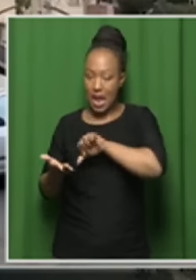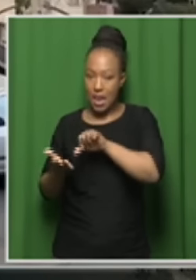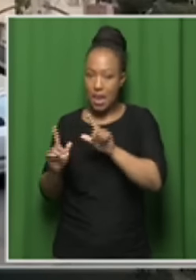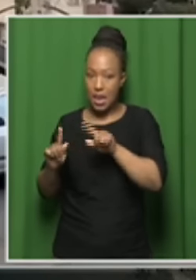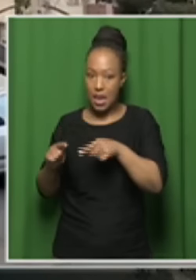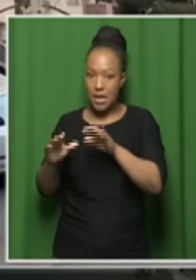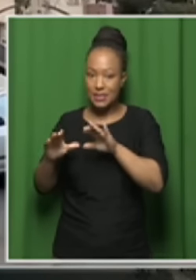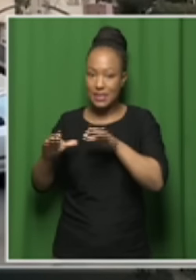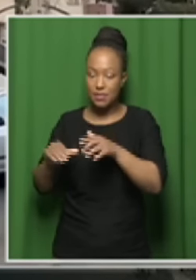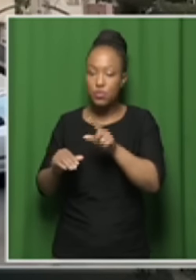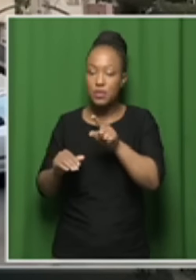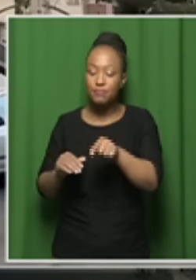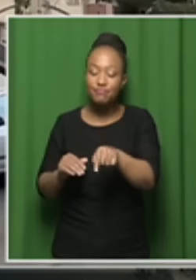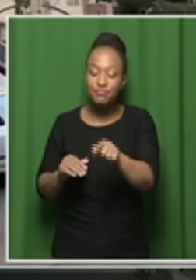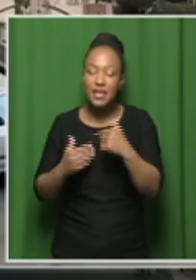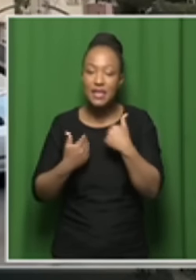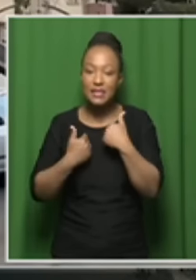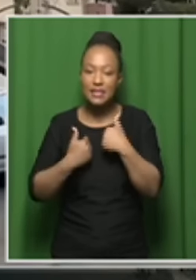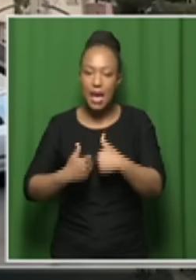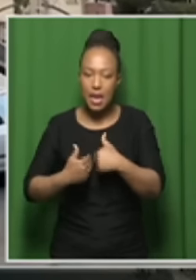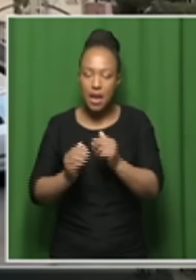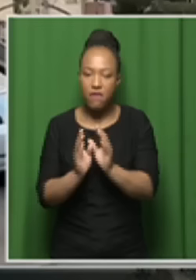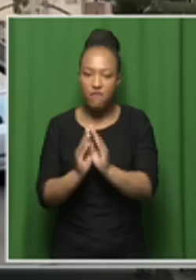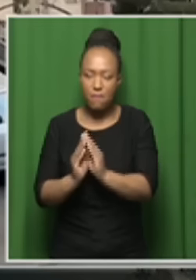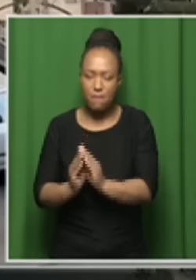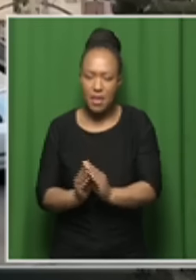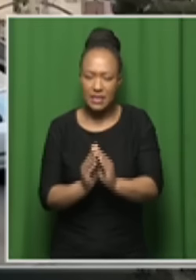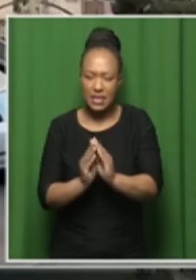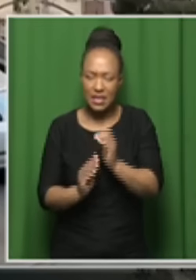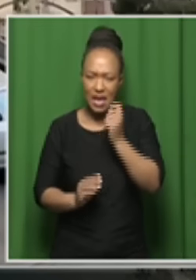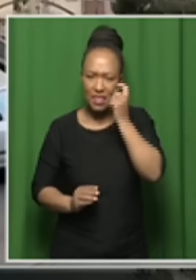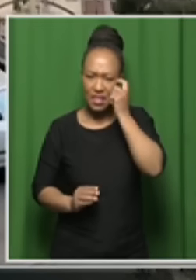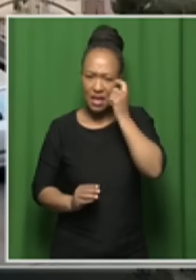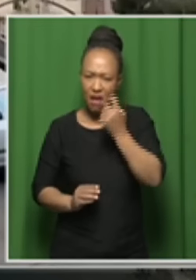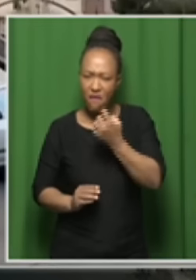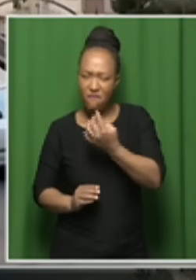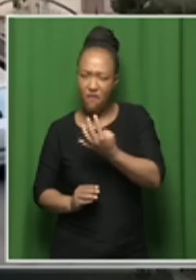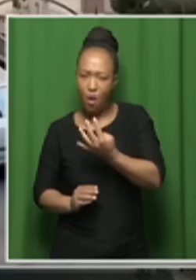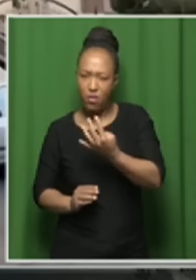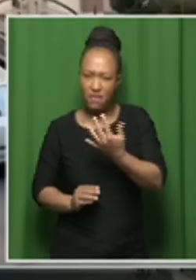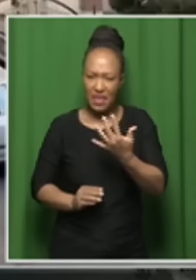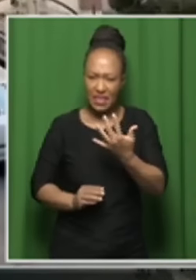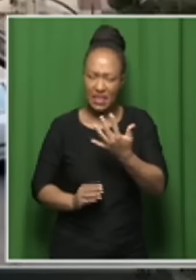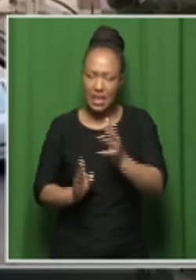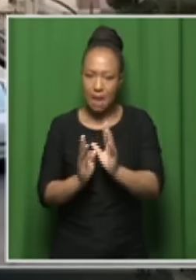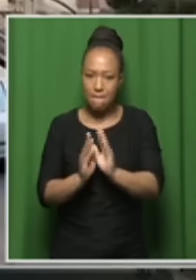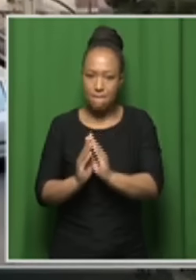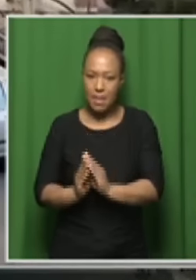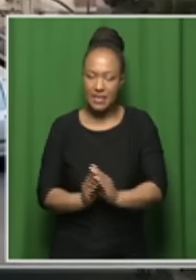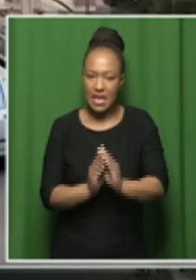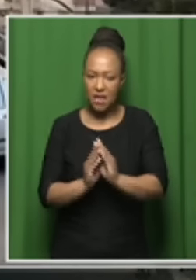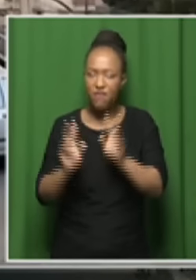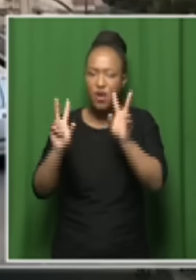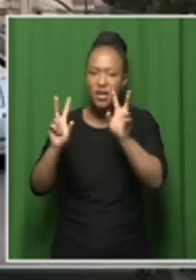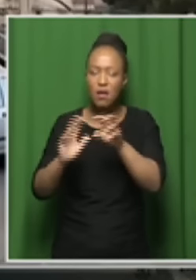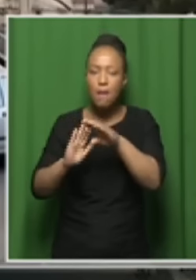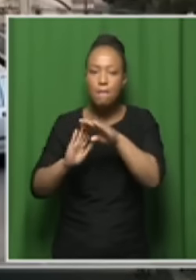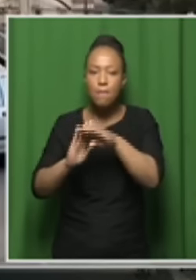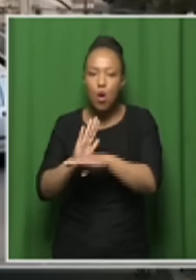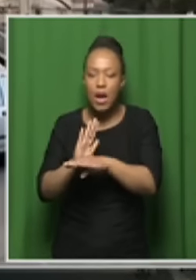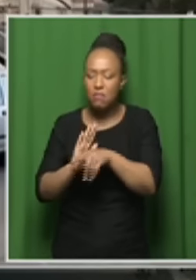Muscat, Oman on Sunday for, I think, the fourth or fifth round in these ongoing nuclear talks about Iran's nuclear program. So while